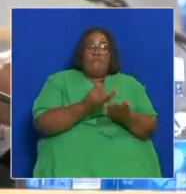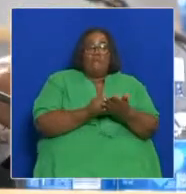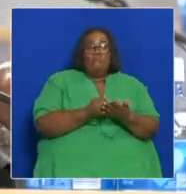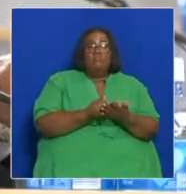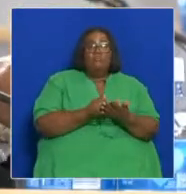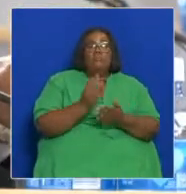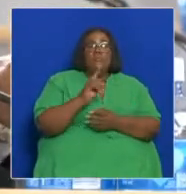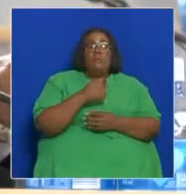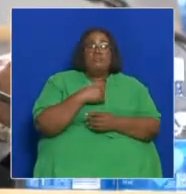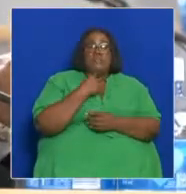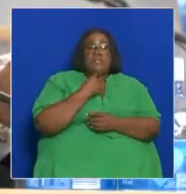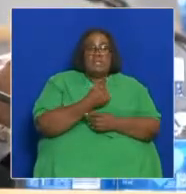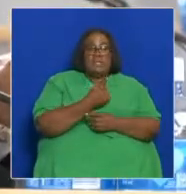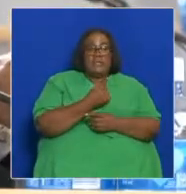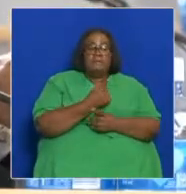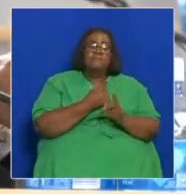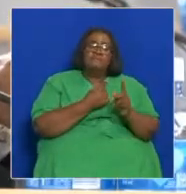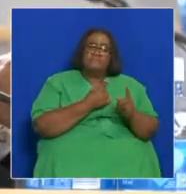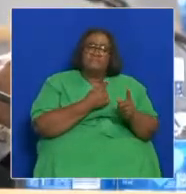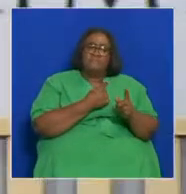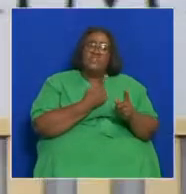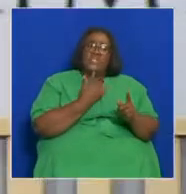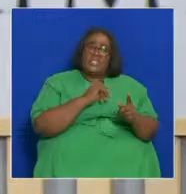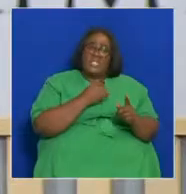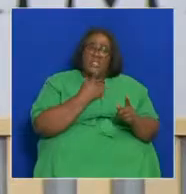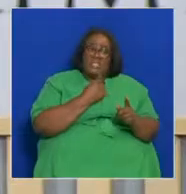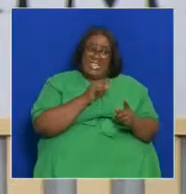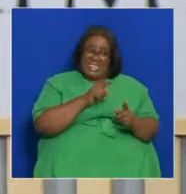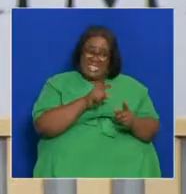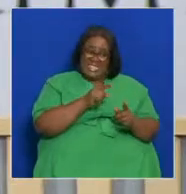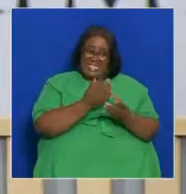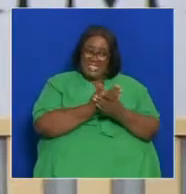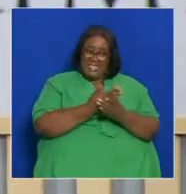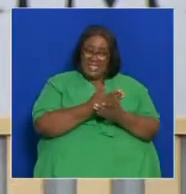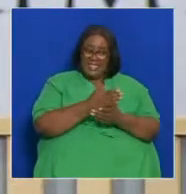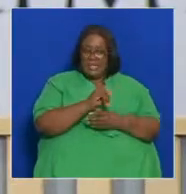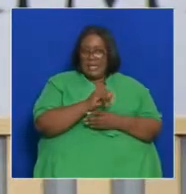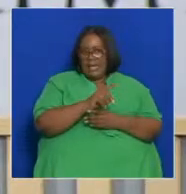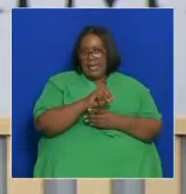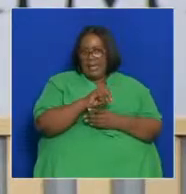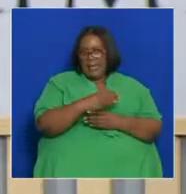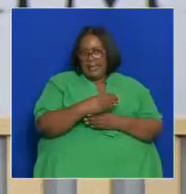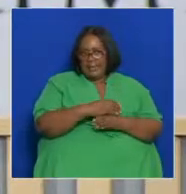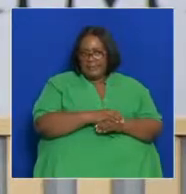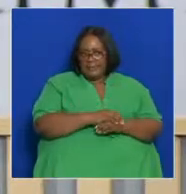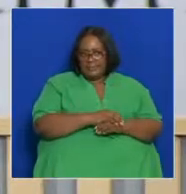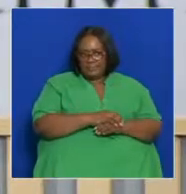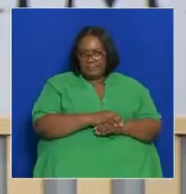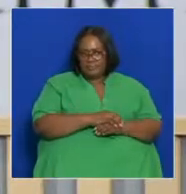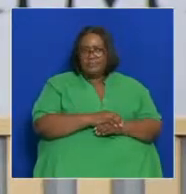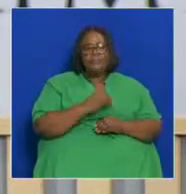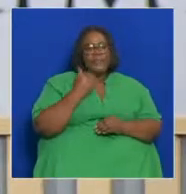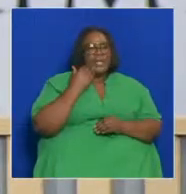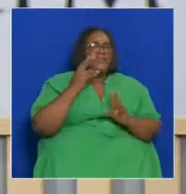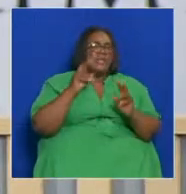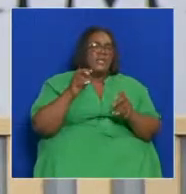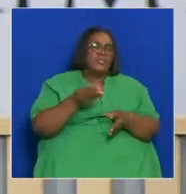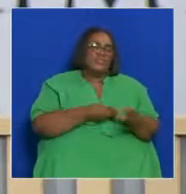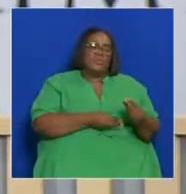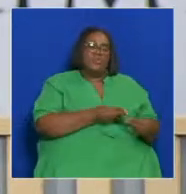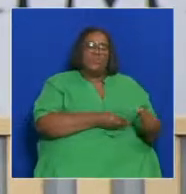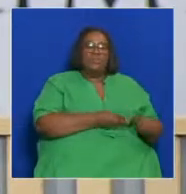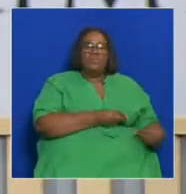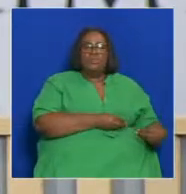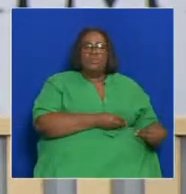is an IDEC matter? If there was no issue of gratification and alleged corruption, it